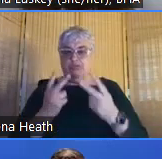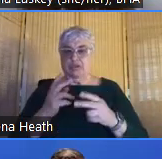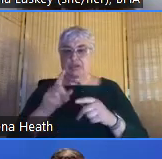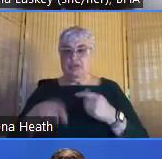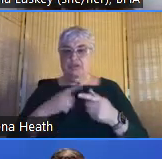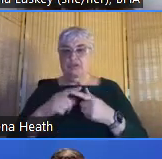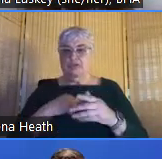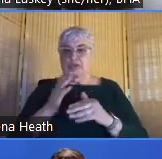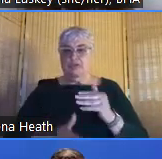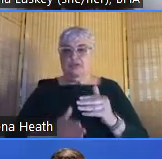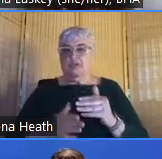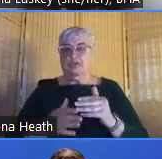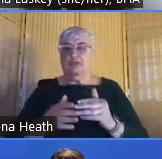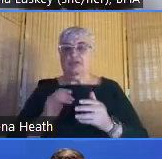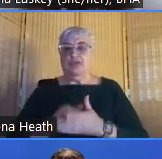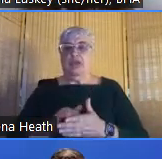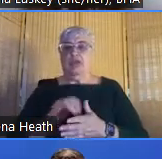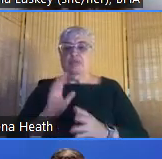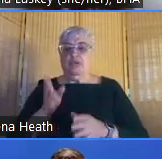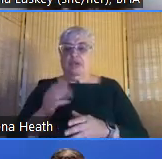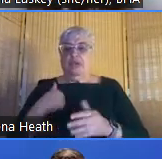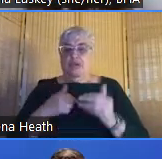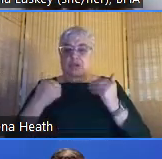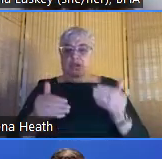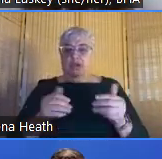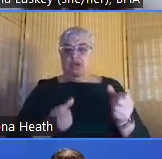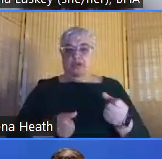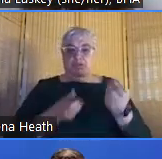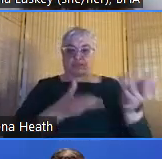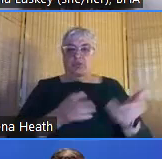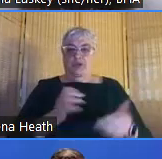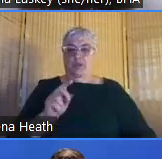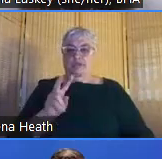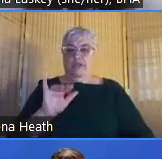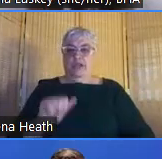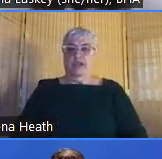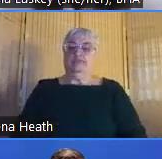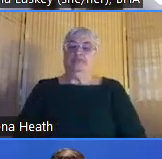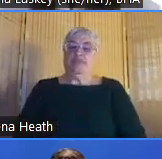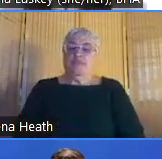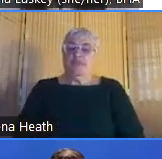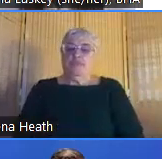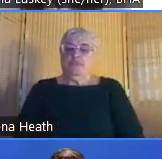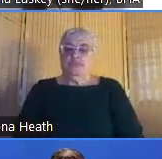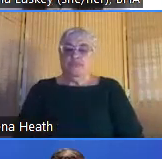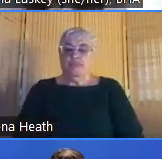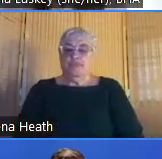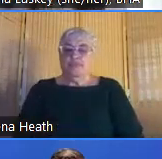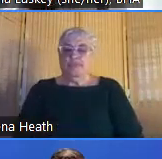our presentation, we will do so. So we will throw this back to Olivia. All right, thanks,